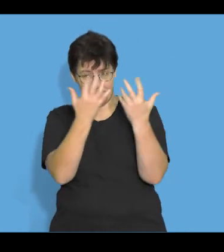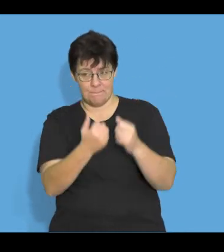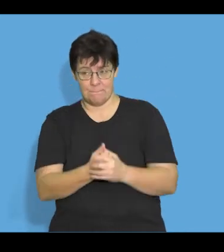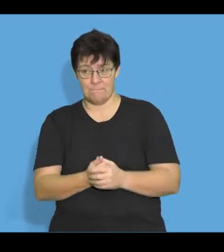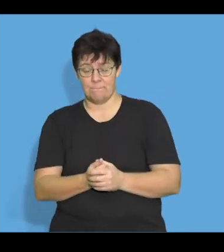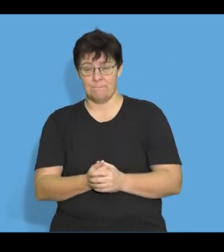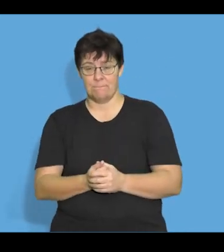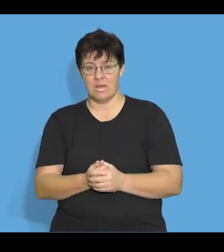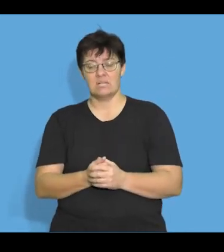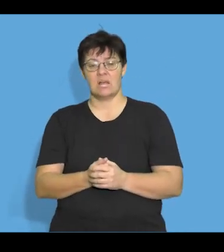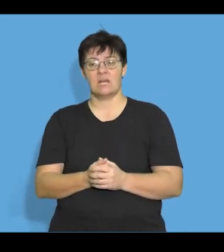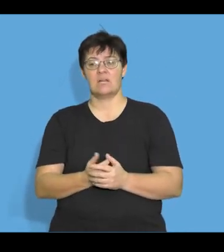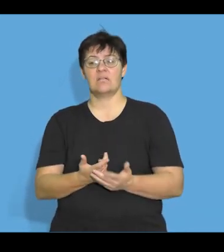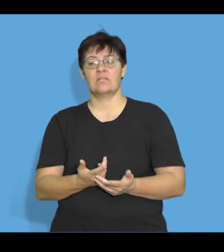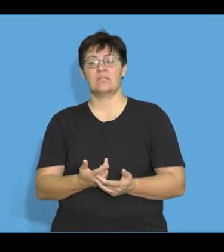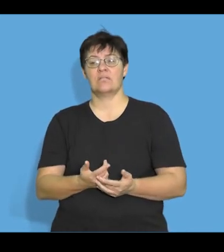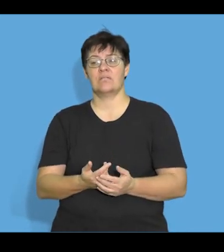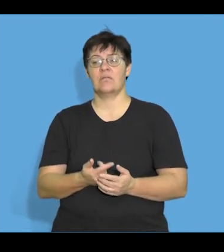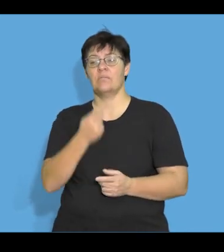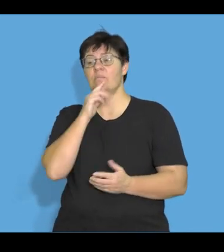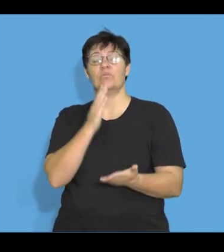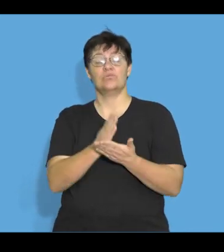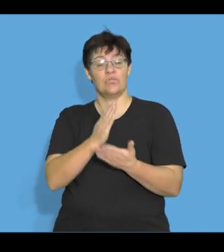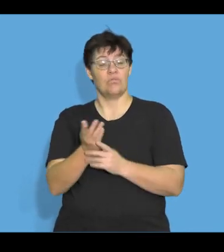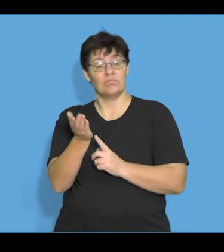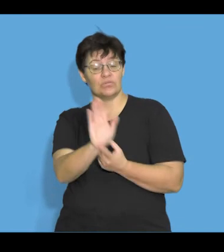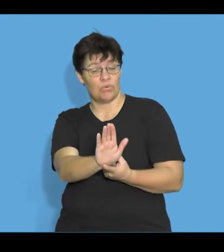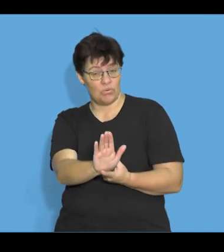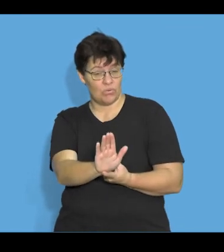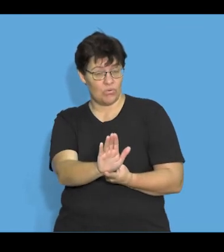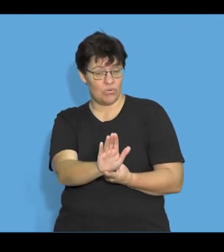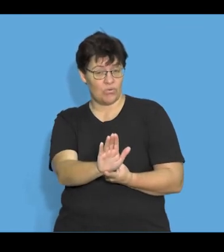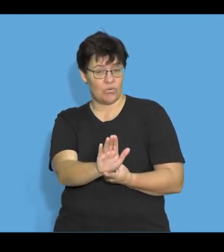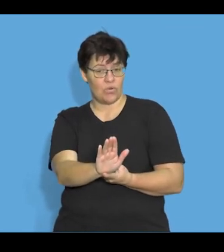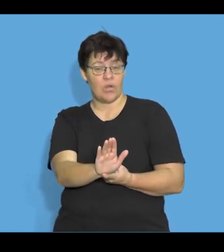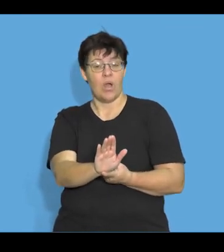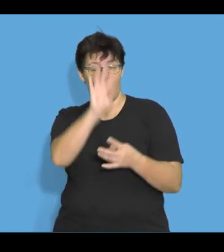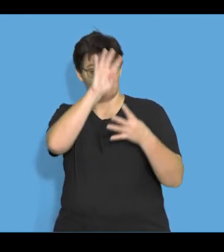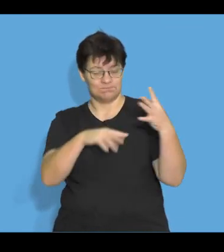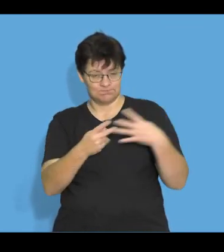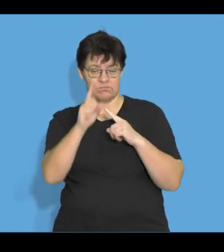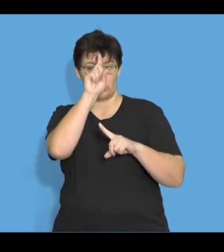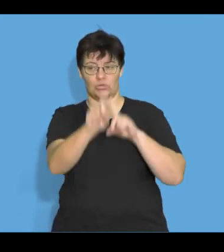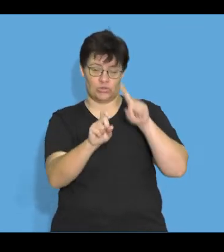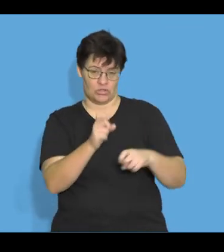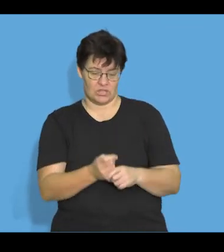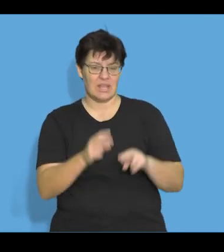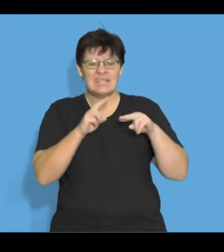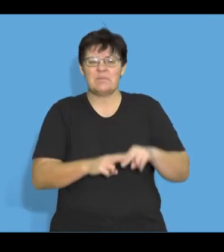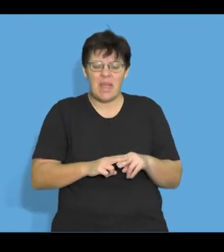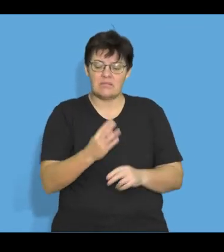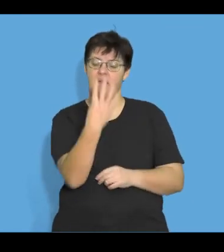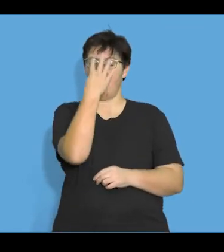a calculation, and I'm showing it to you as a formatted question, depending on what is asked